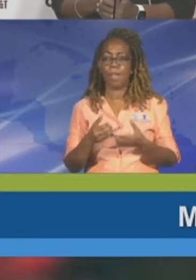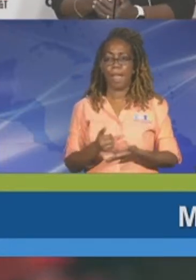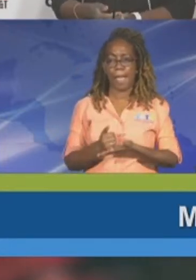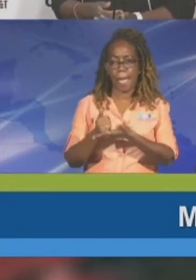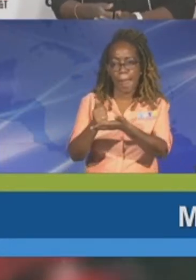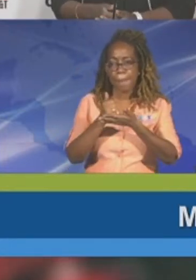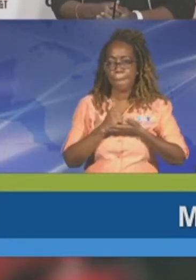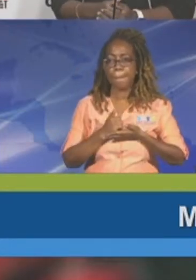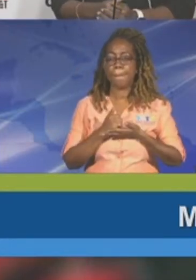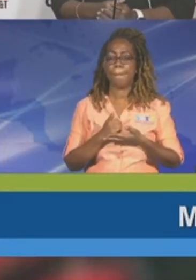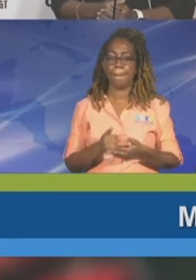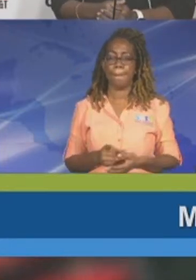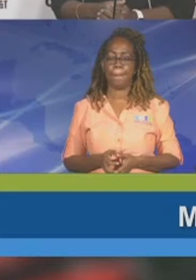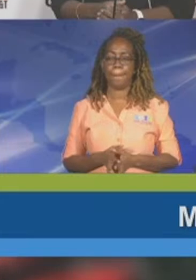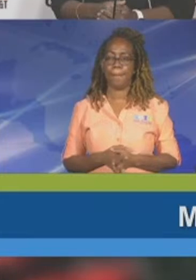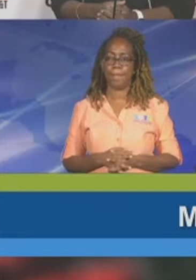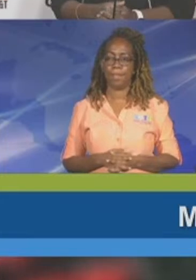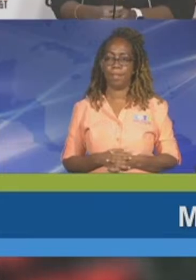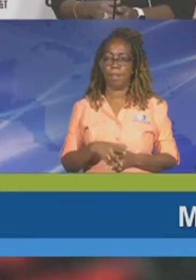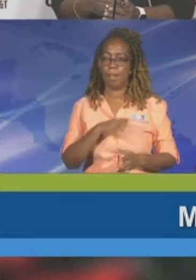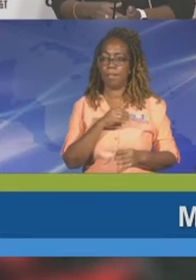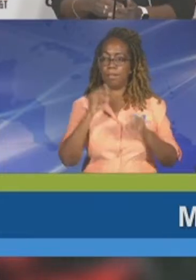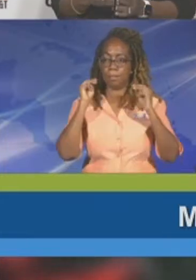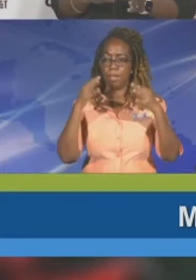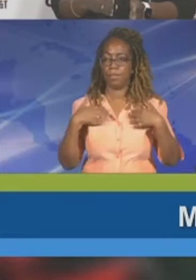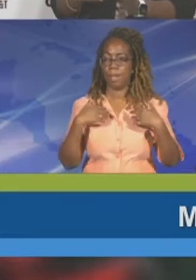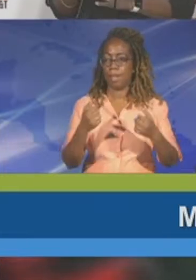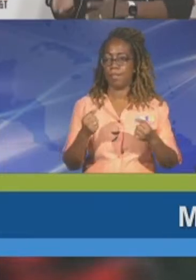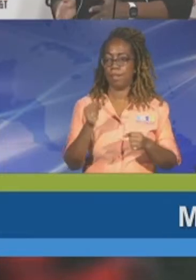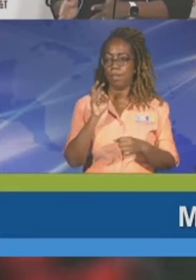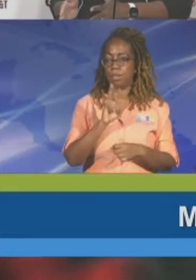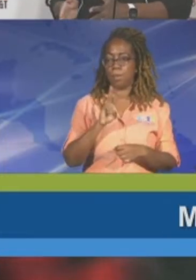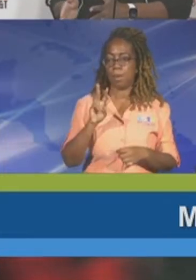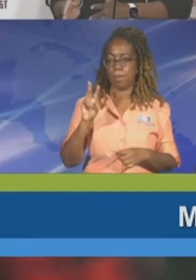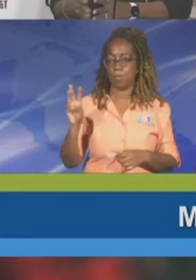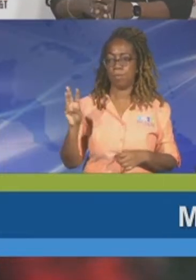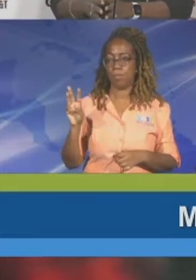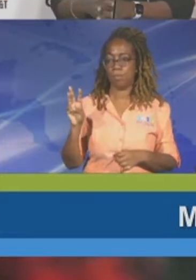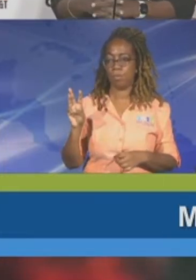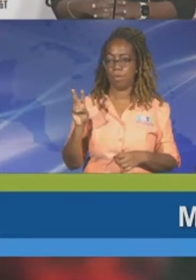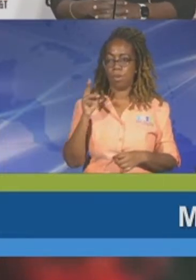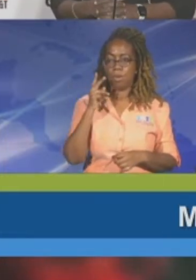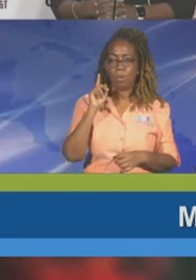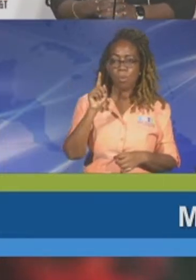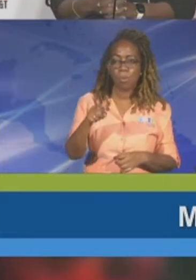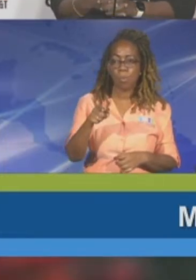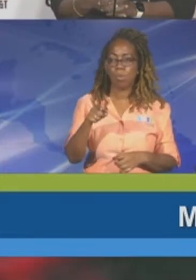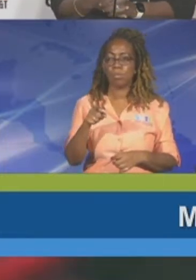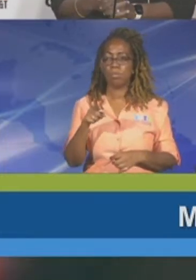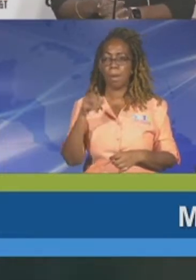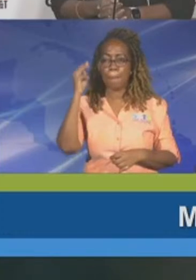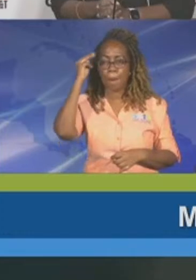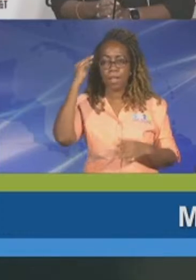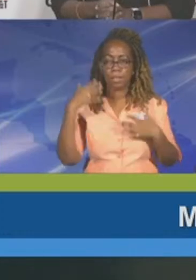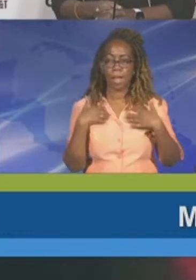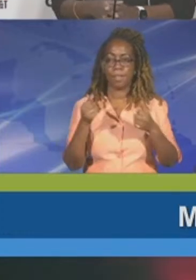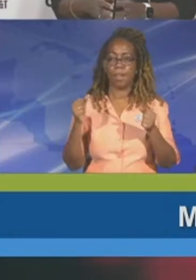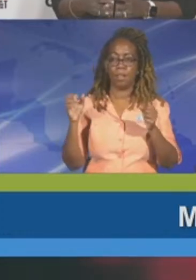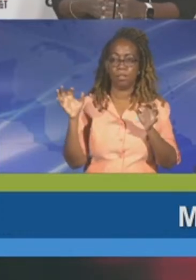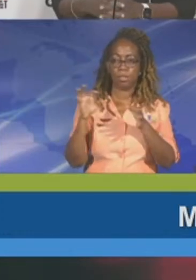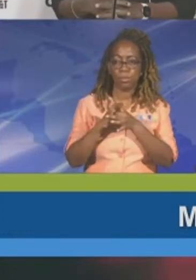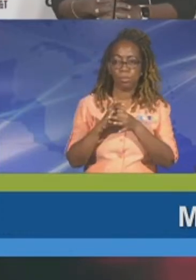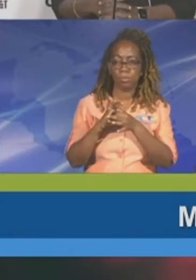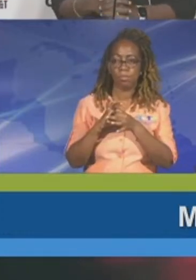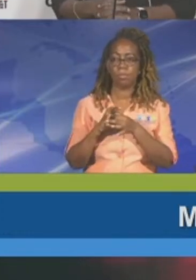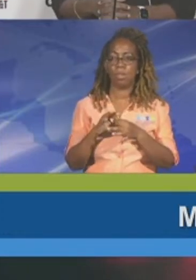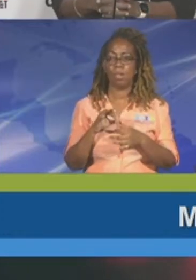you to the Ministry of Health's website, where you go to the mental health link, and there you can find